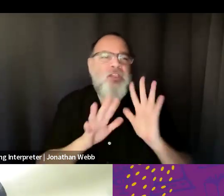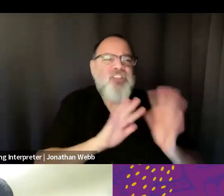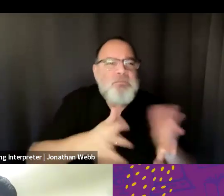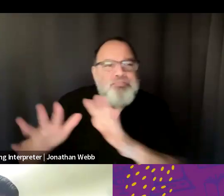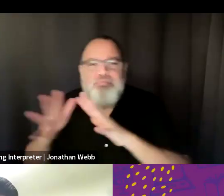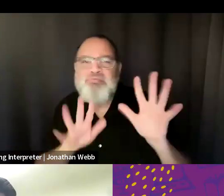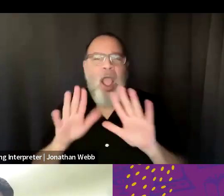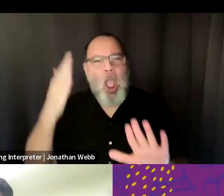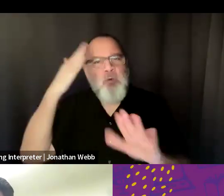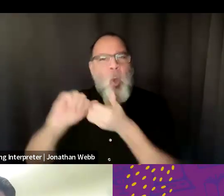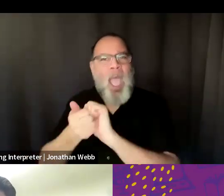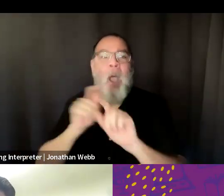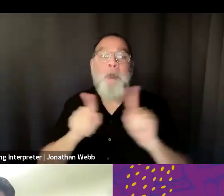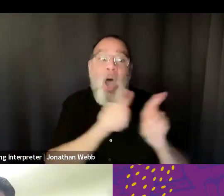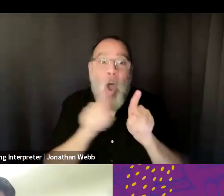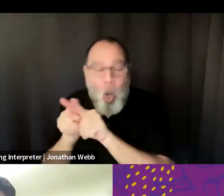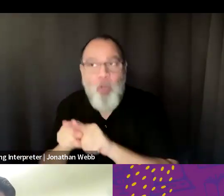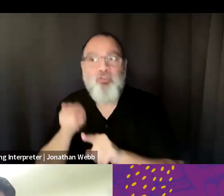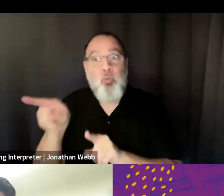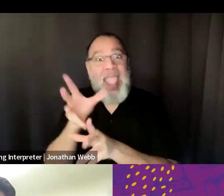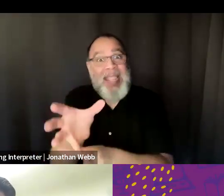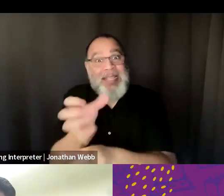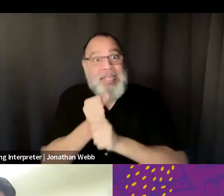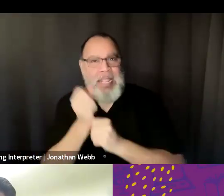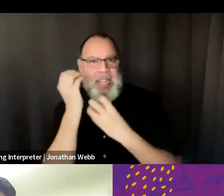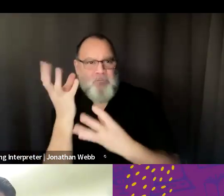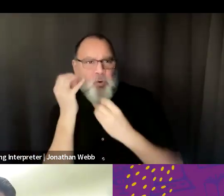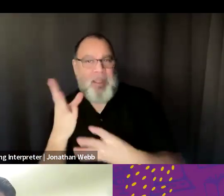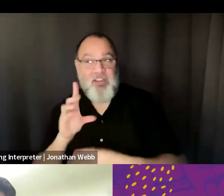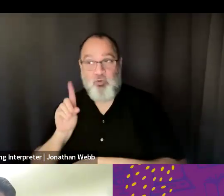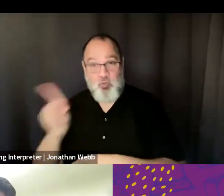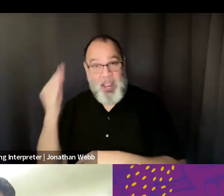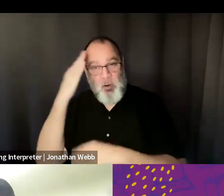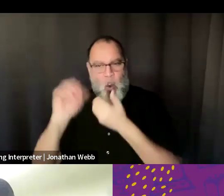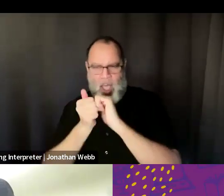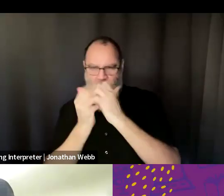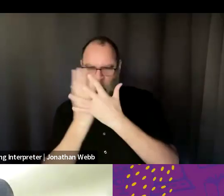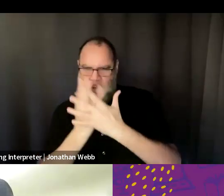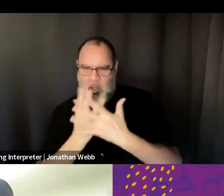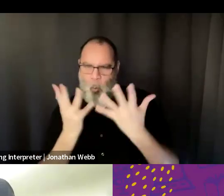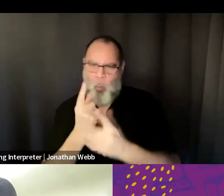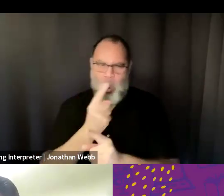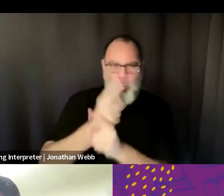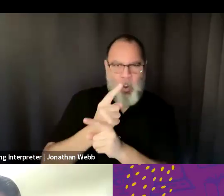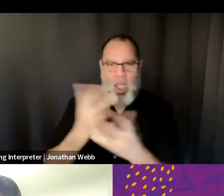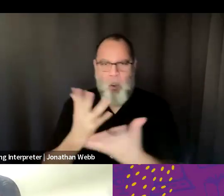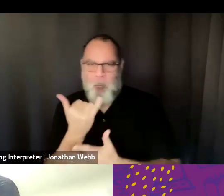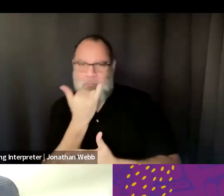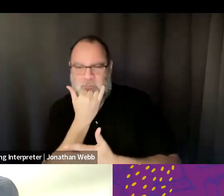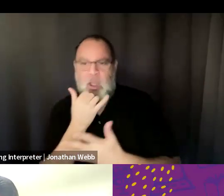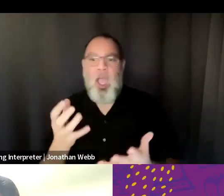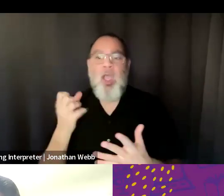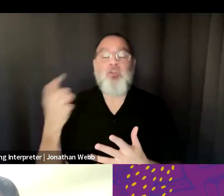ability to be discerning consumers of information. And so we have partnerships with our local schools through